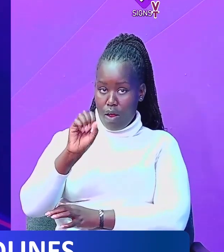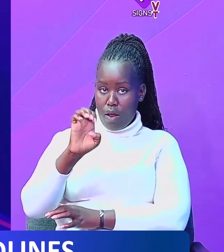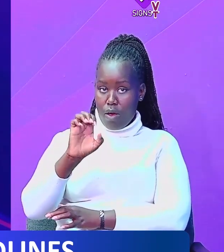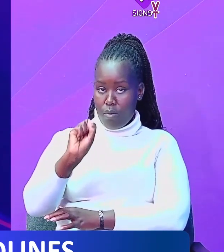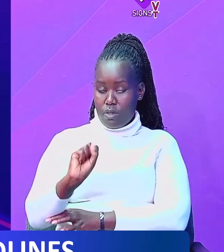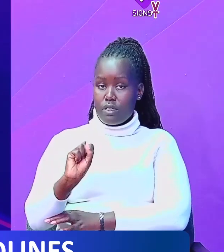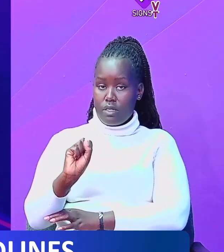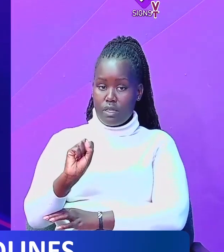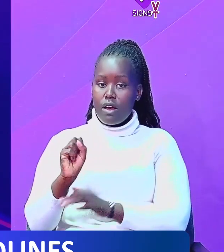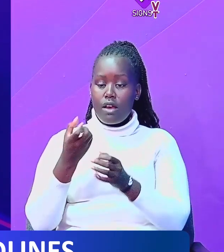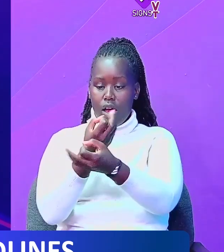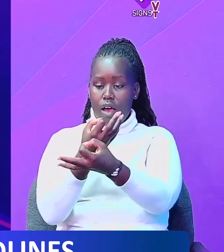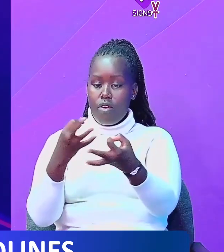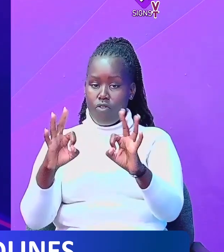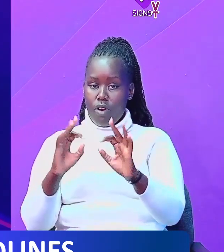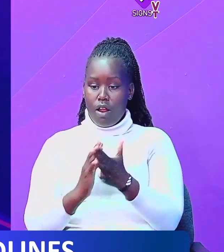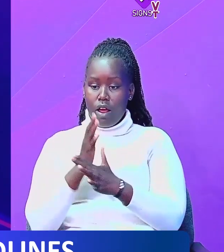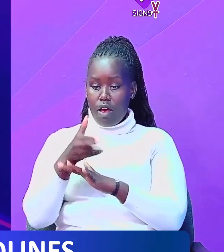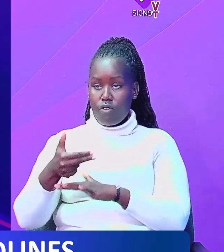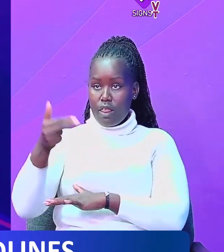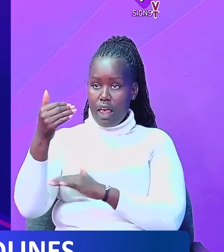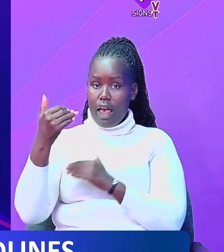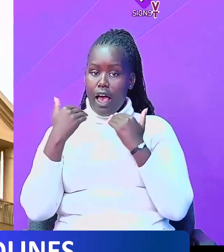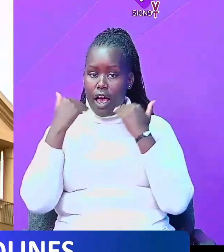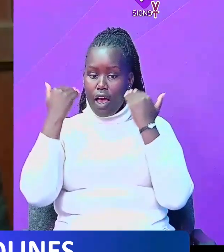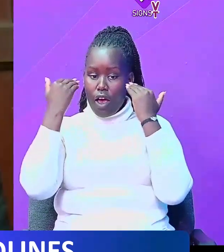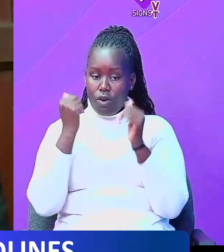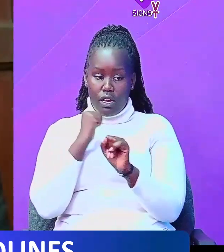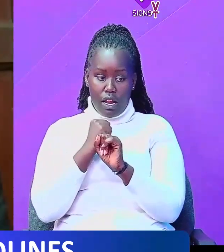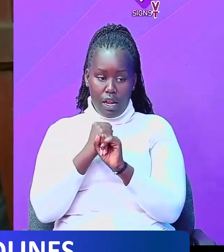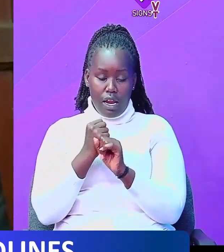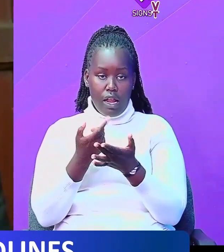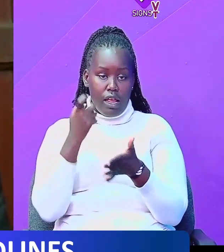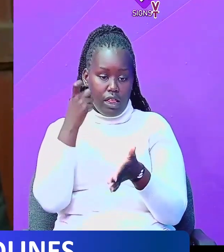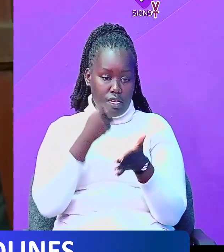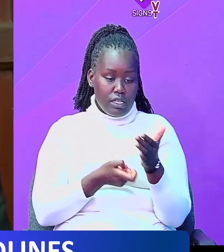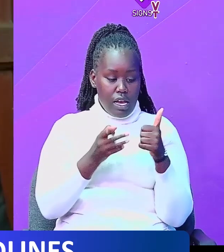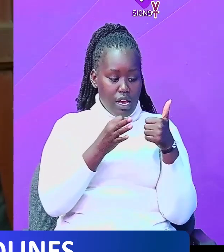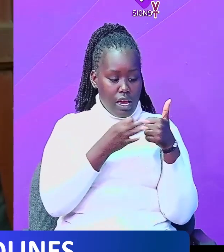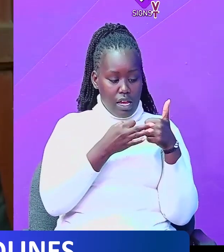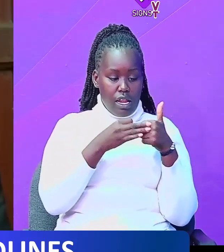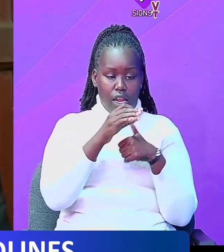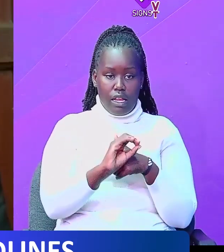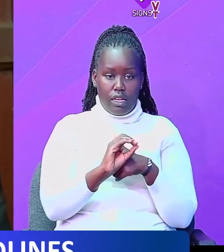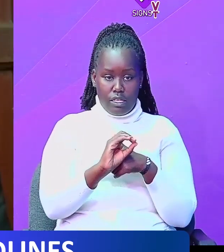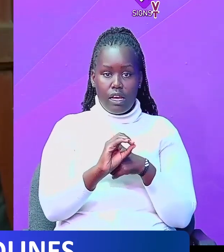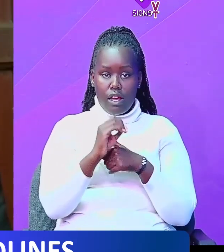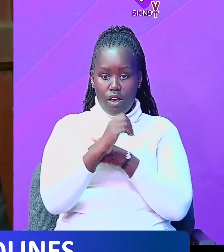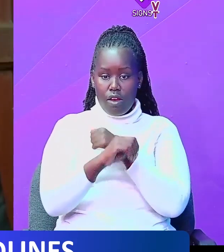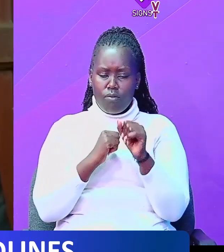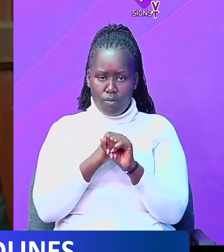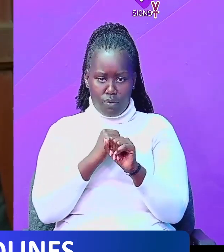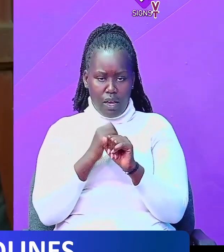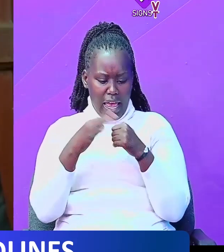Lenonkulal has walked free after the High Court overturned his conviction and 8 a jail term, ruling that